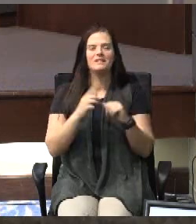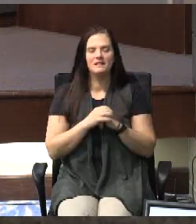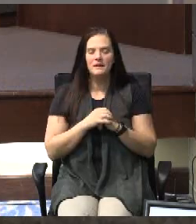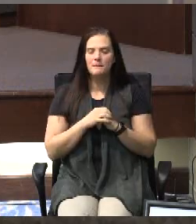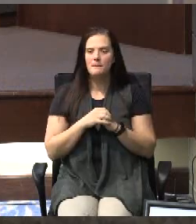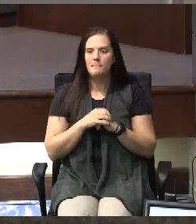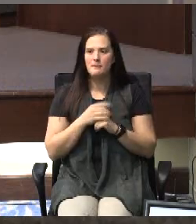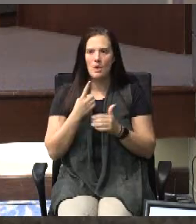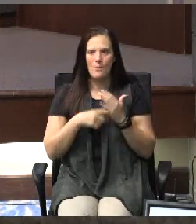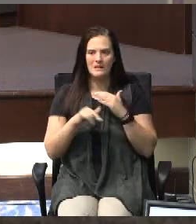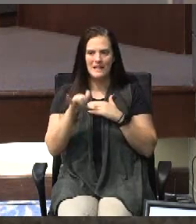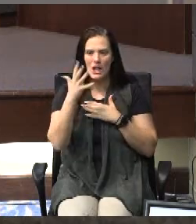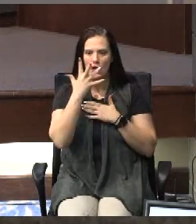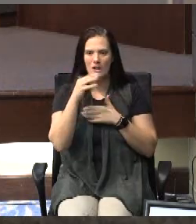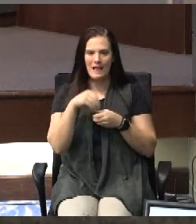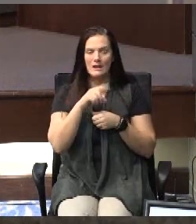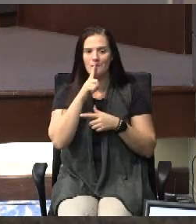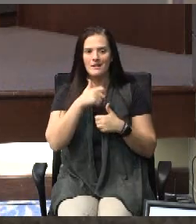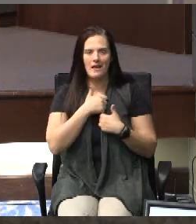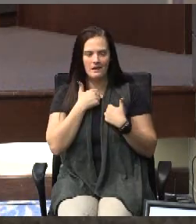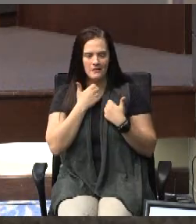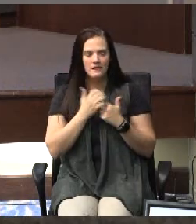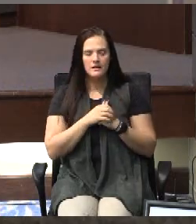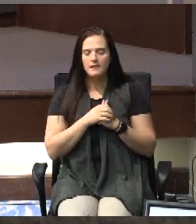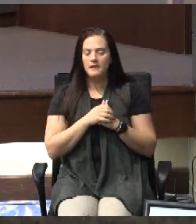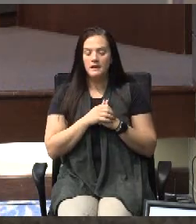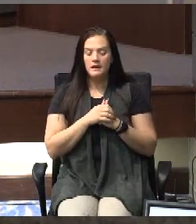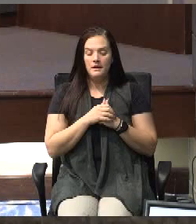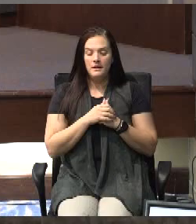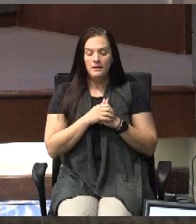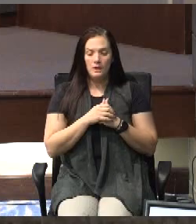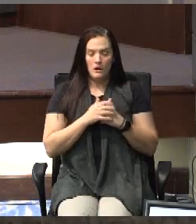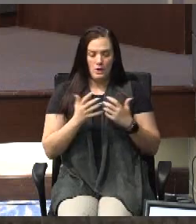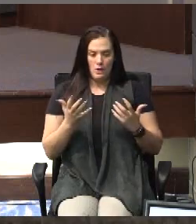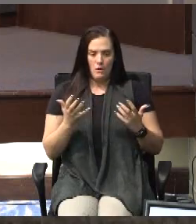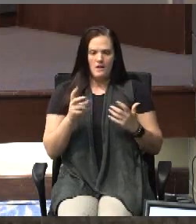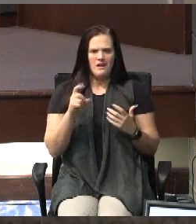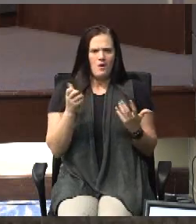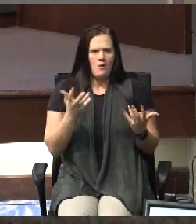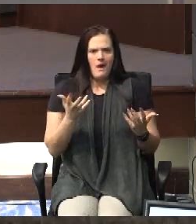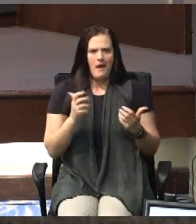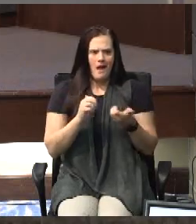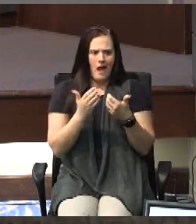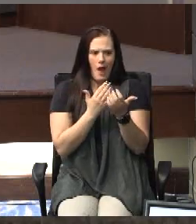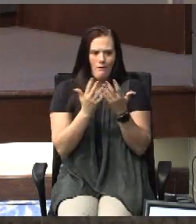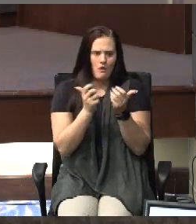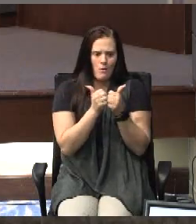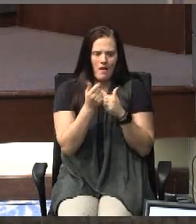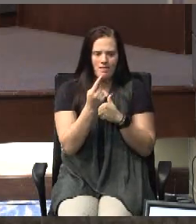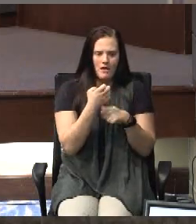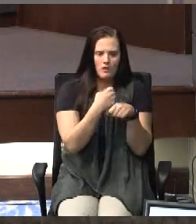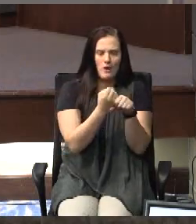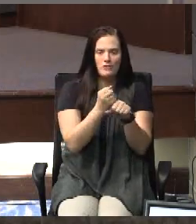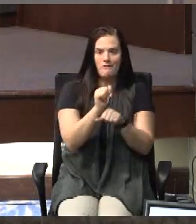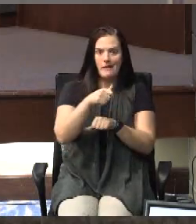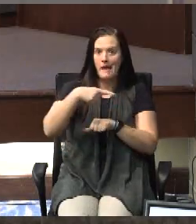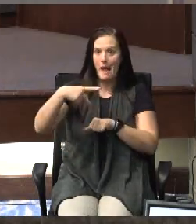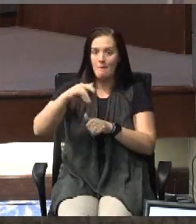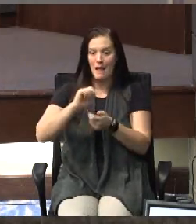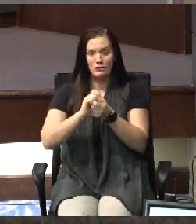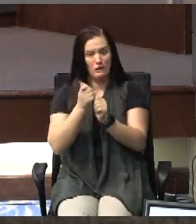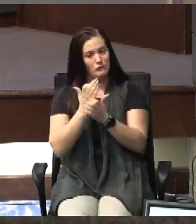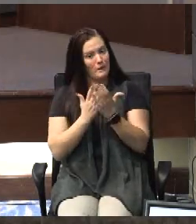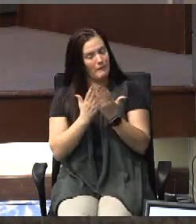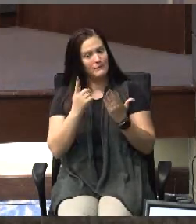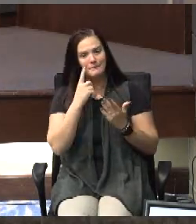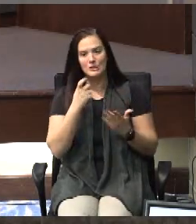So, you know, what does that look like in reality? You know, what does, you know, but, you know, however, with the creation of the app, that changes some